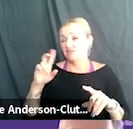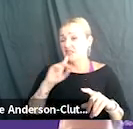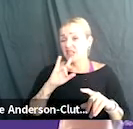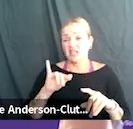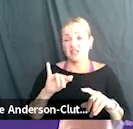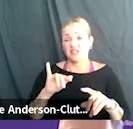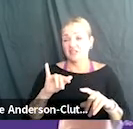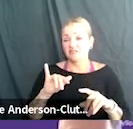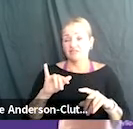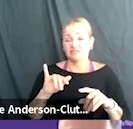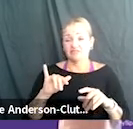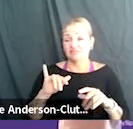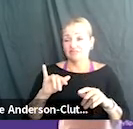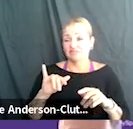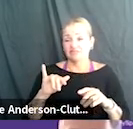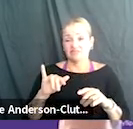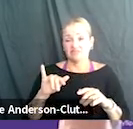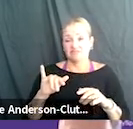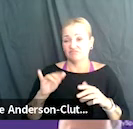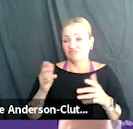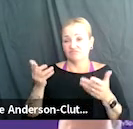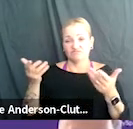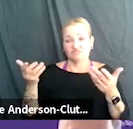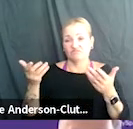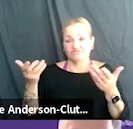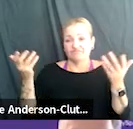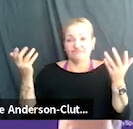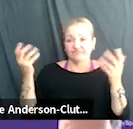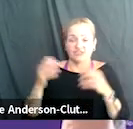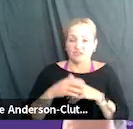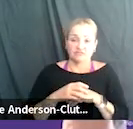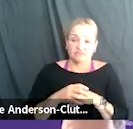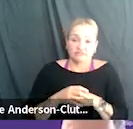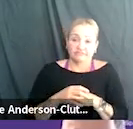whether the lorazepam actually made a difference, or is it just sort of along for the ride?